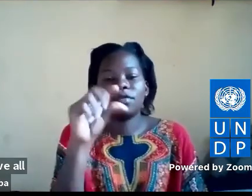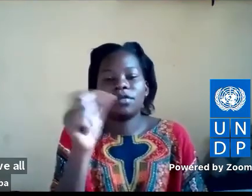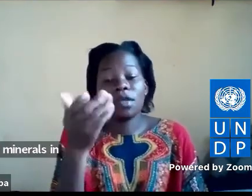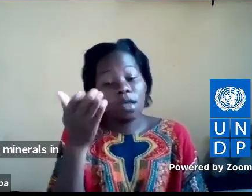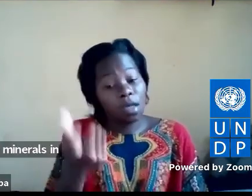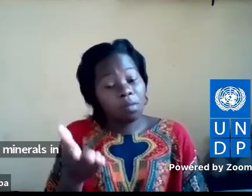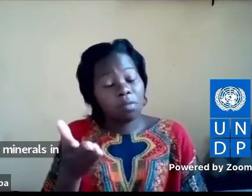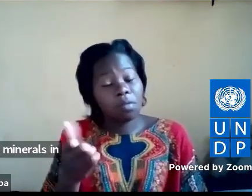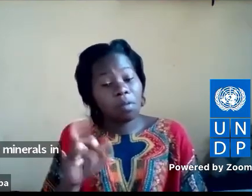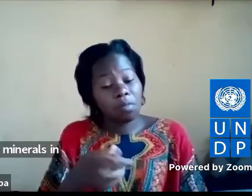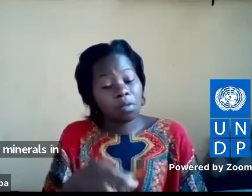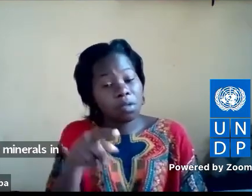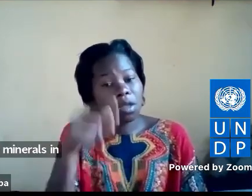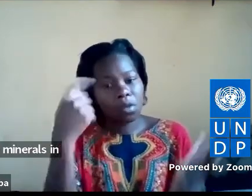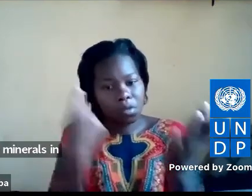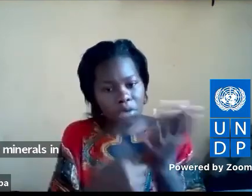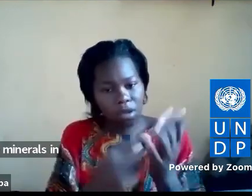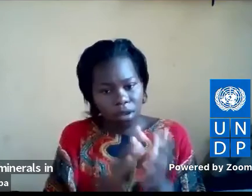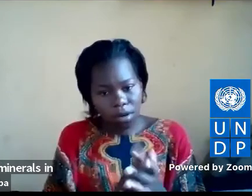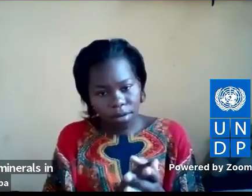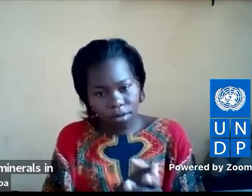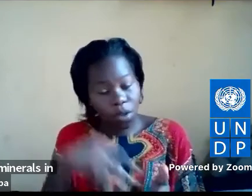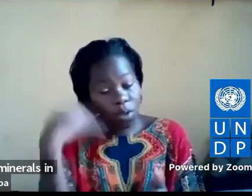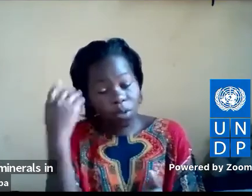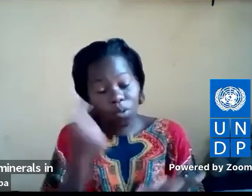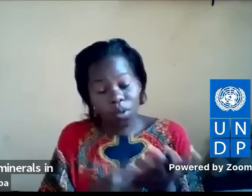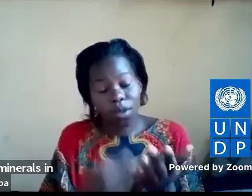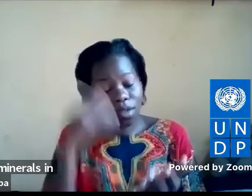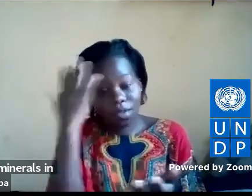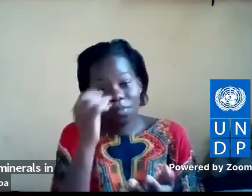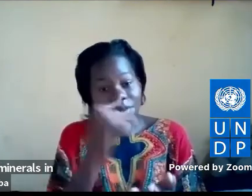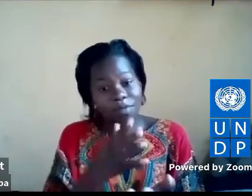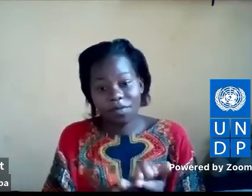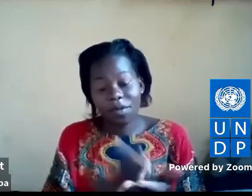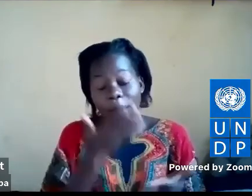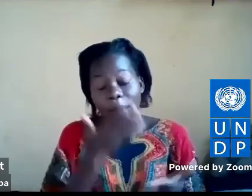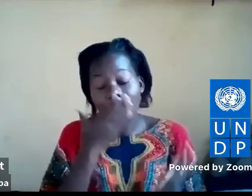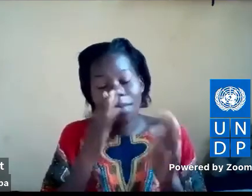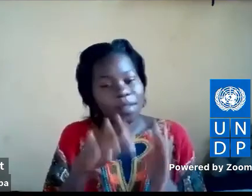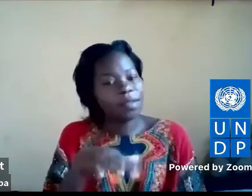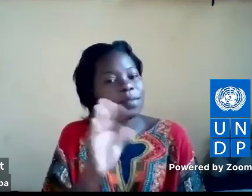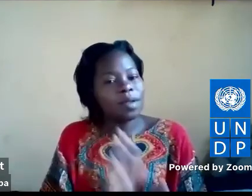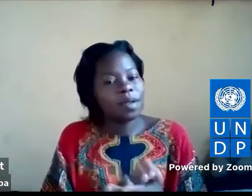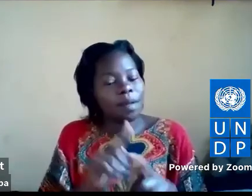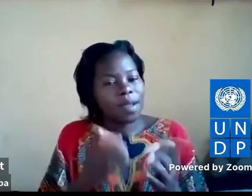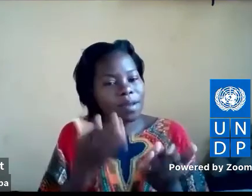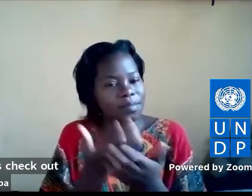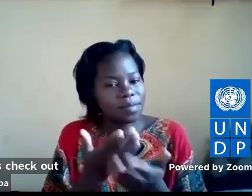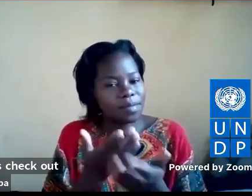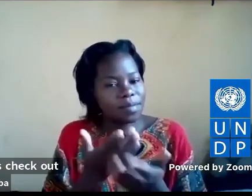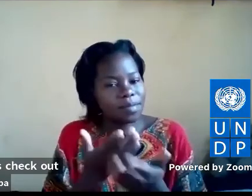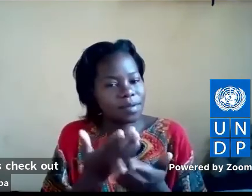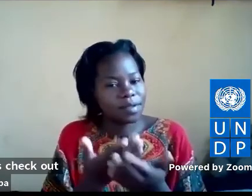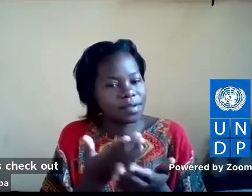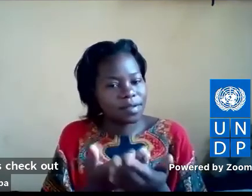how beautiful it is. We have all these minerals in Uganda. But please, let's go to that map. Let's check out that map, and you'll be able to